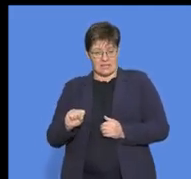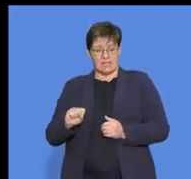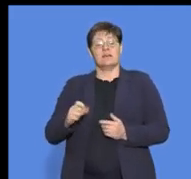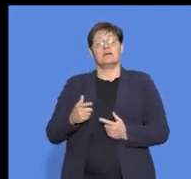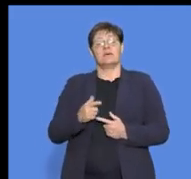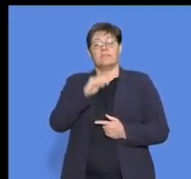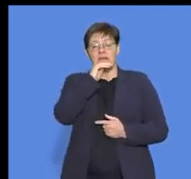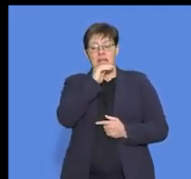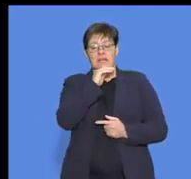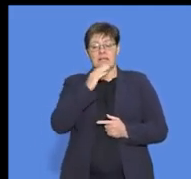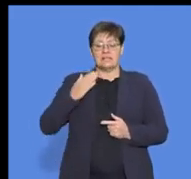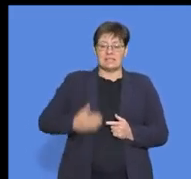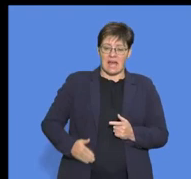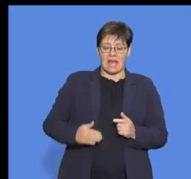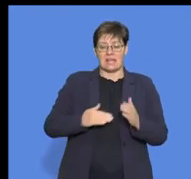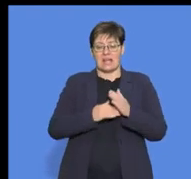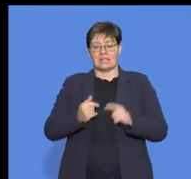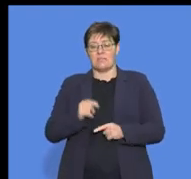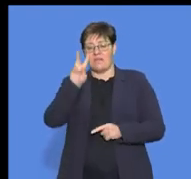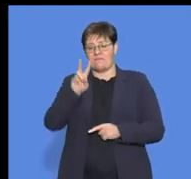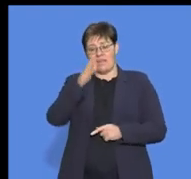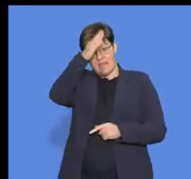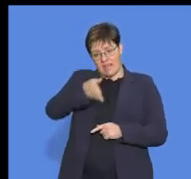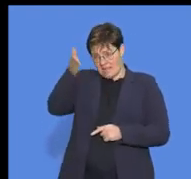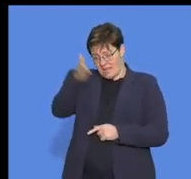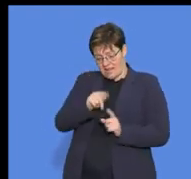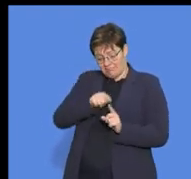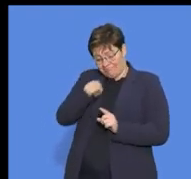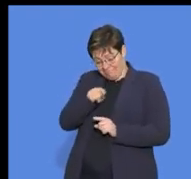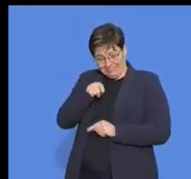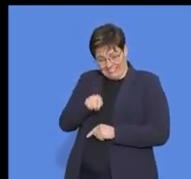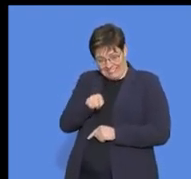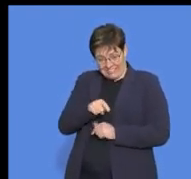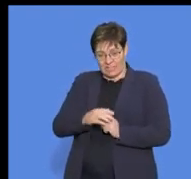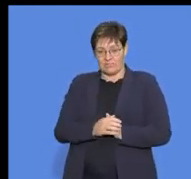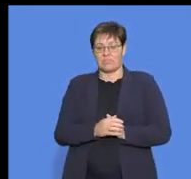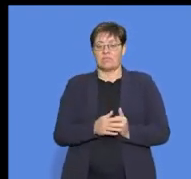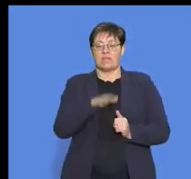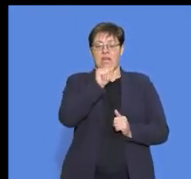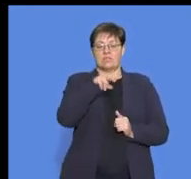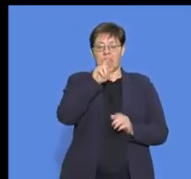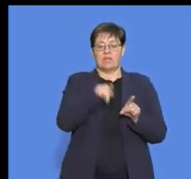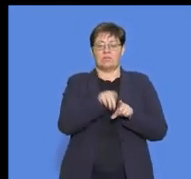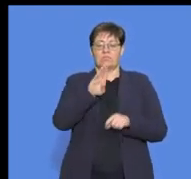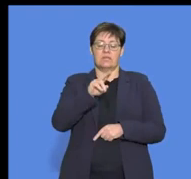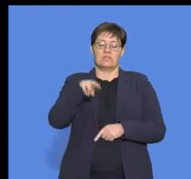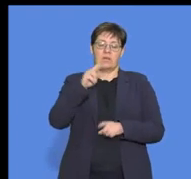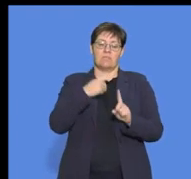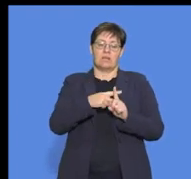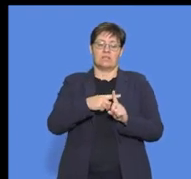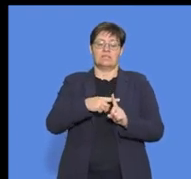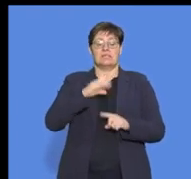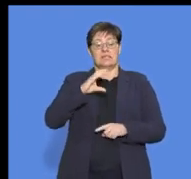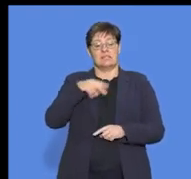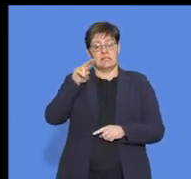pattern that we discussed earlier. Or you can use so these are the three formulas that you will use in this case. A squared is equal to B squared plus